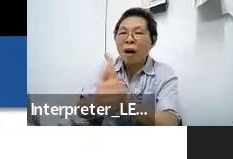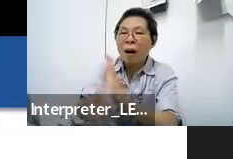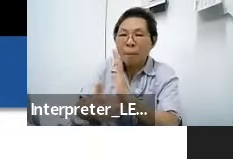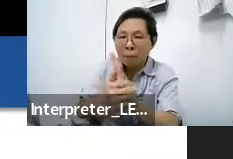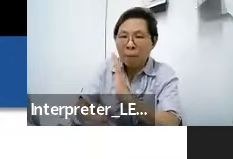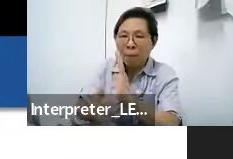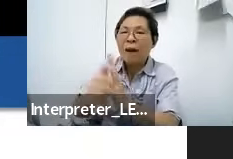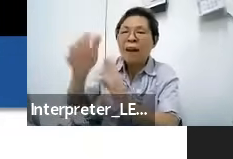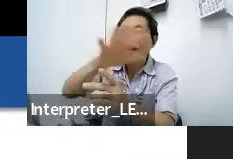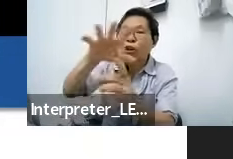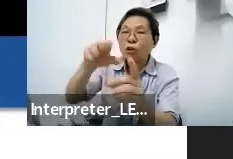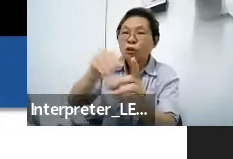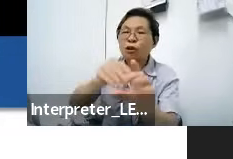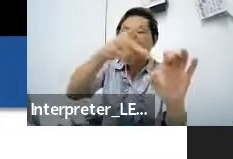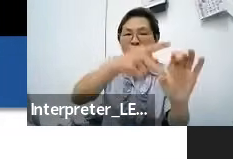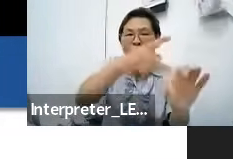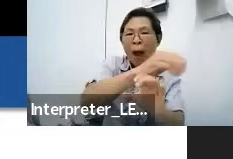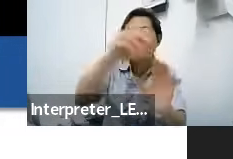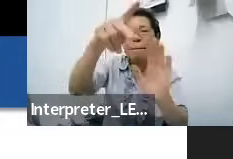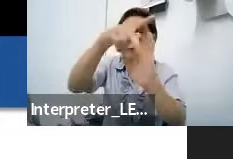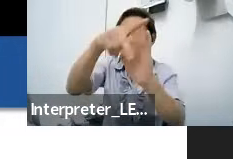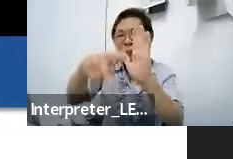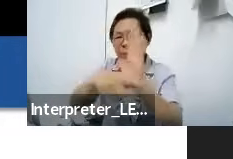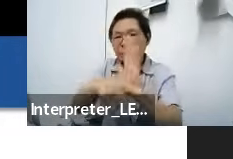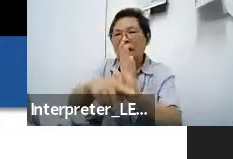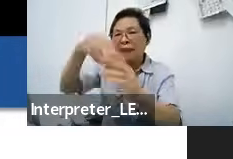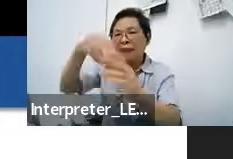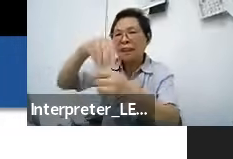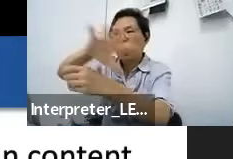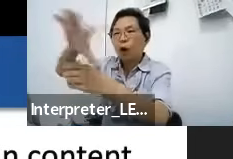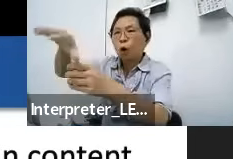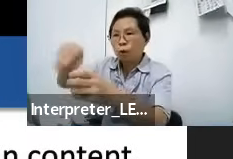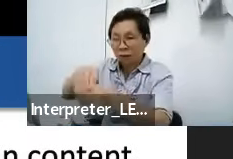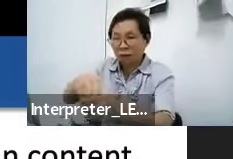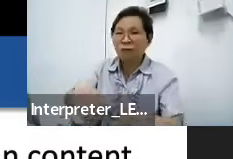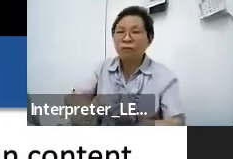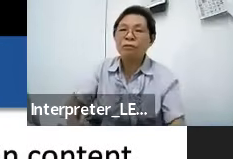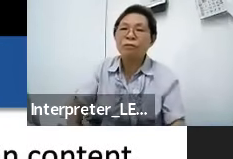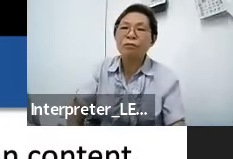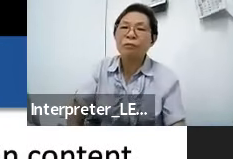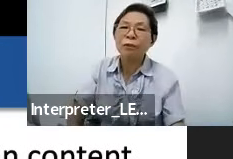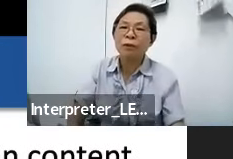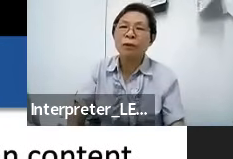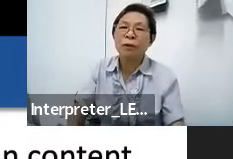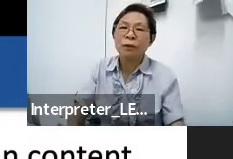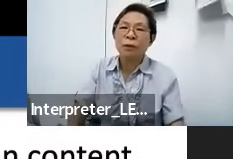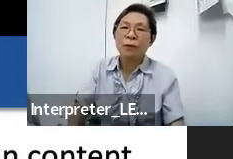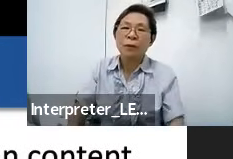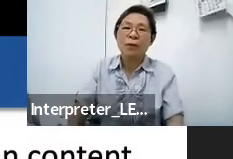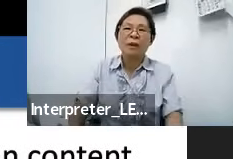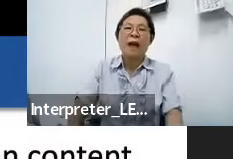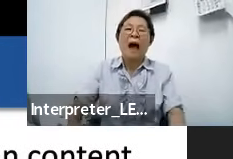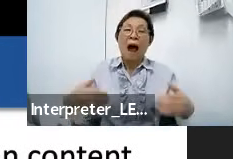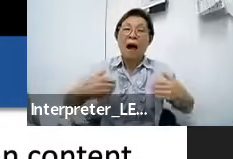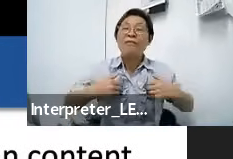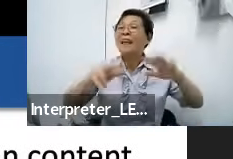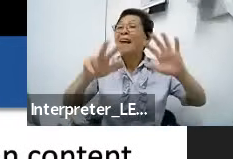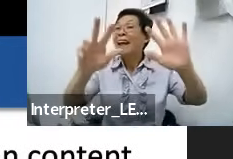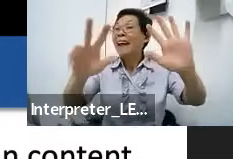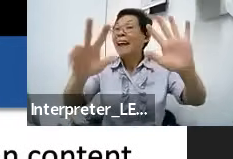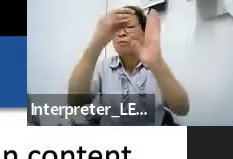and principles and practices. Next. So the handbook has 8 modules with case studies